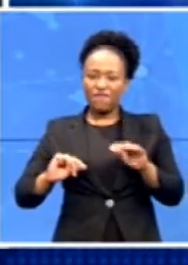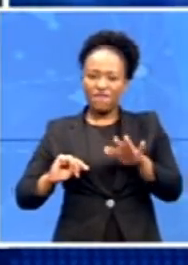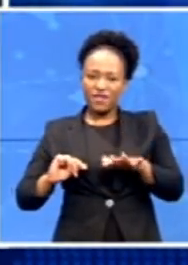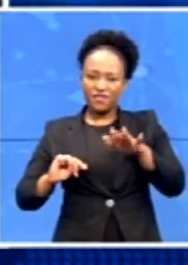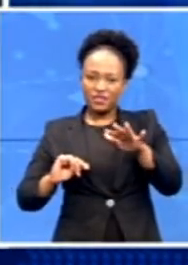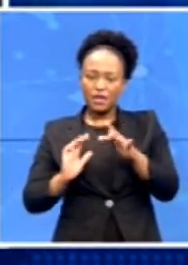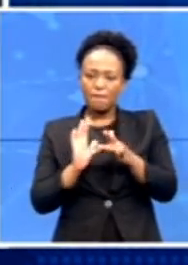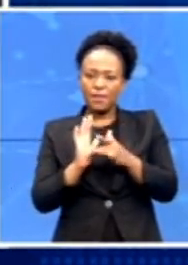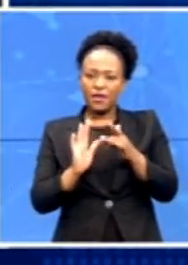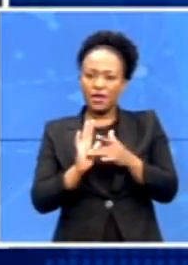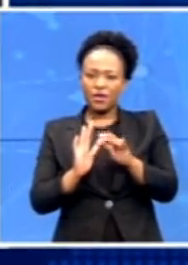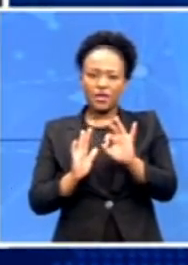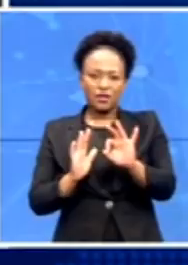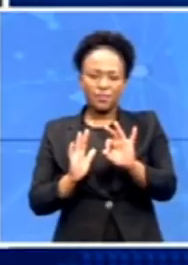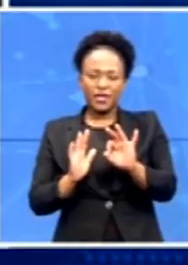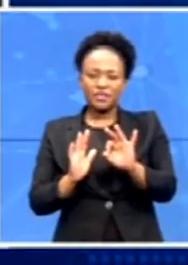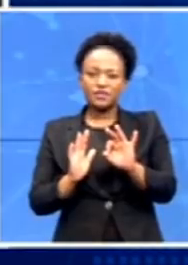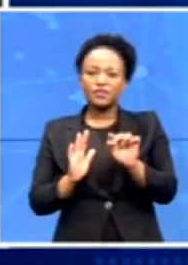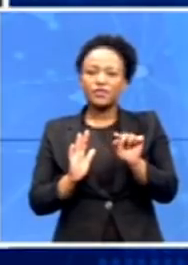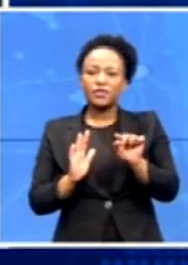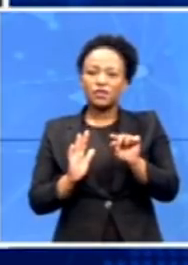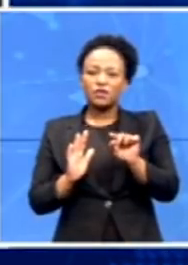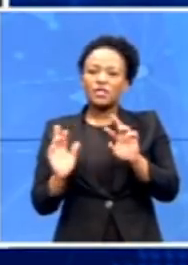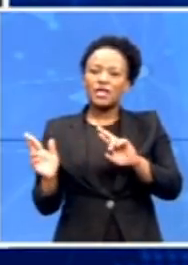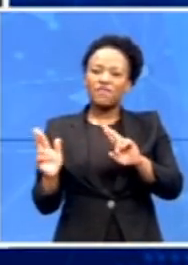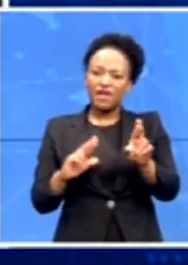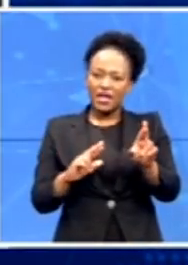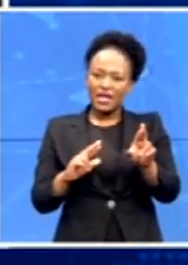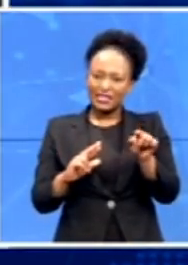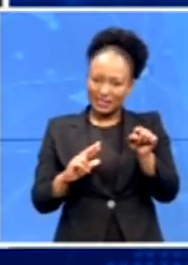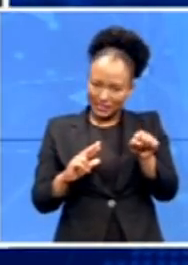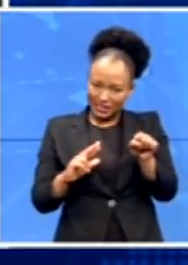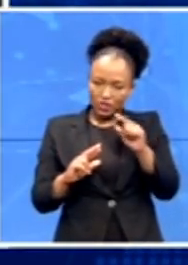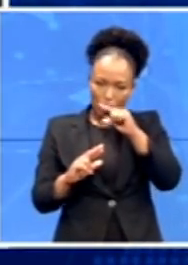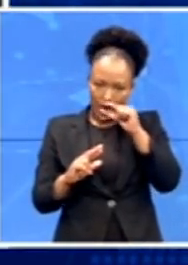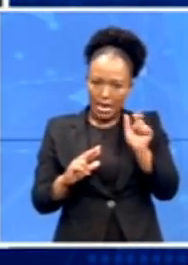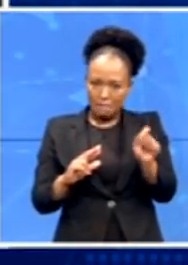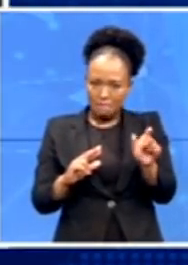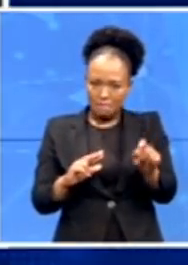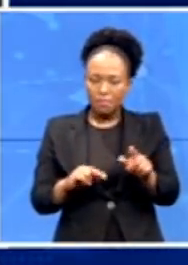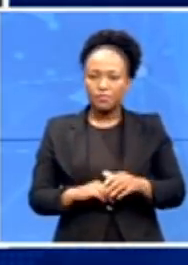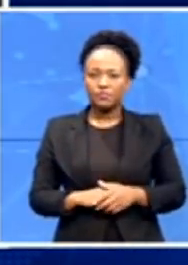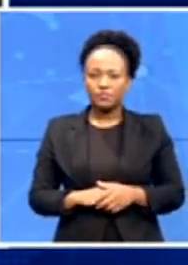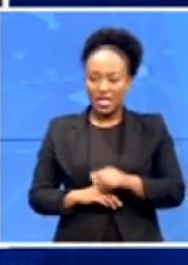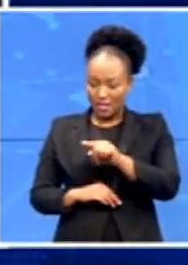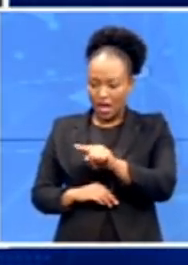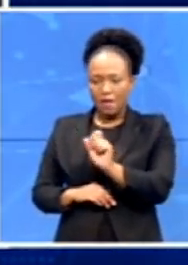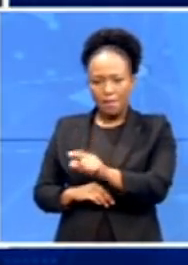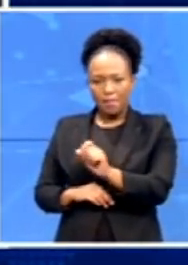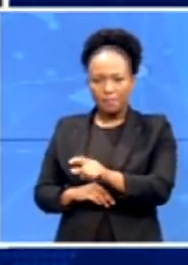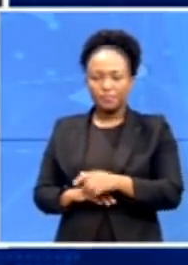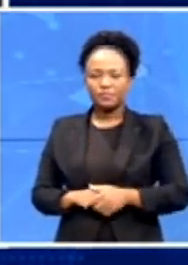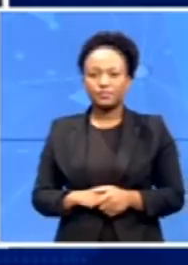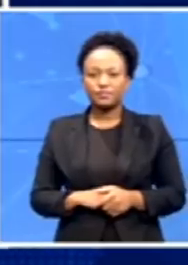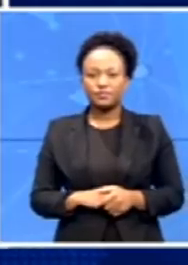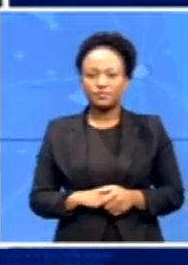36607 refers to terror field. There's it, yeah. So I suspect... Correct, my lady.